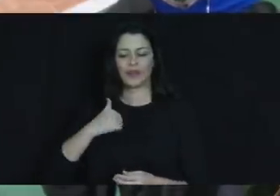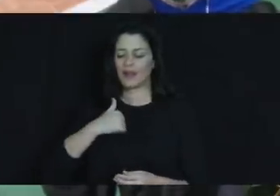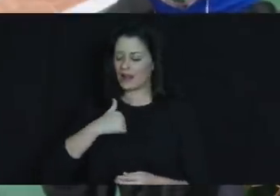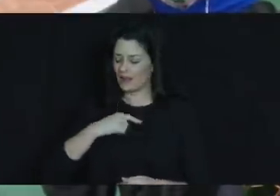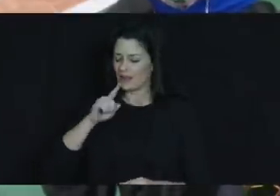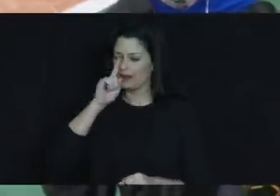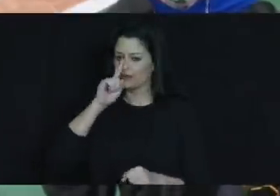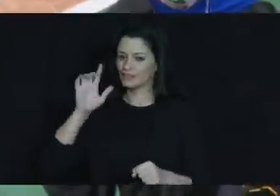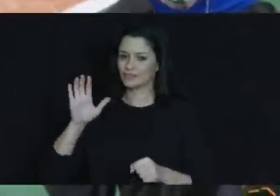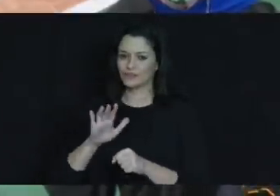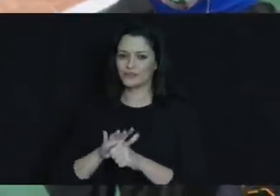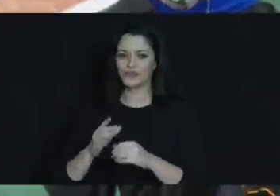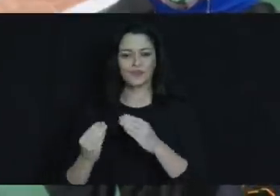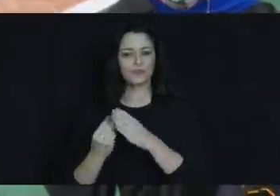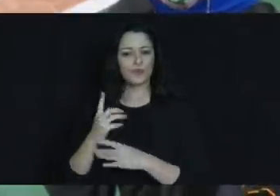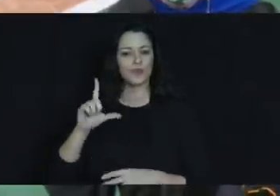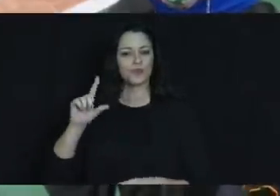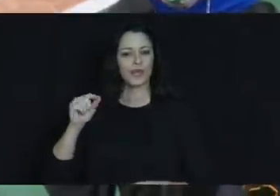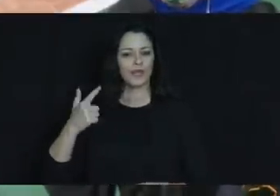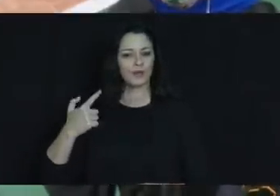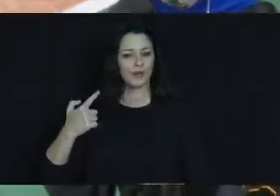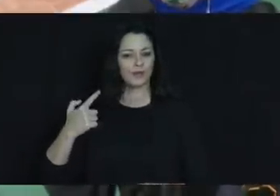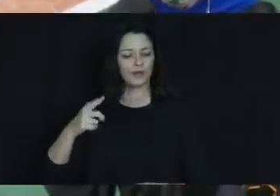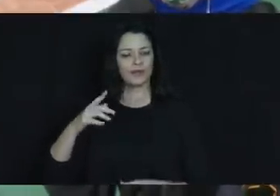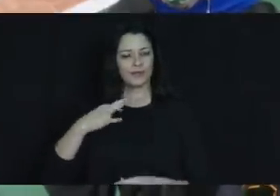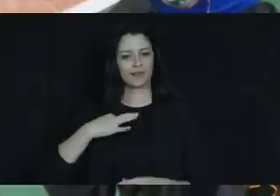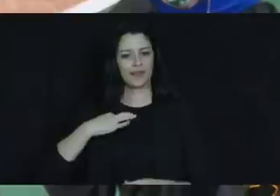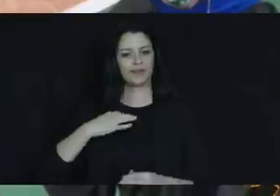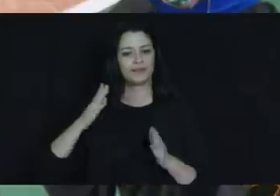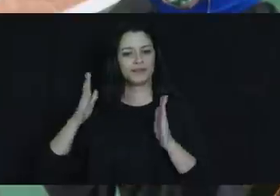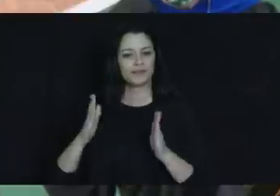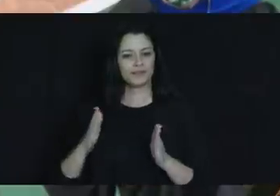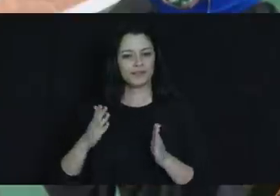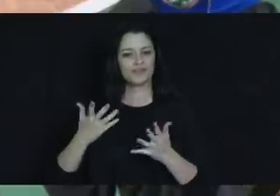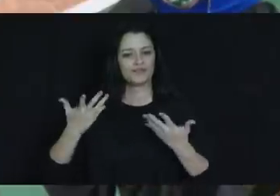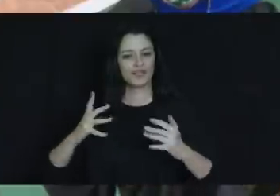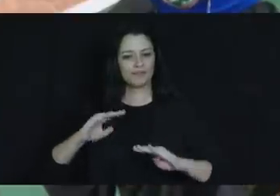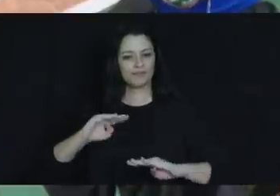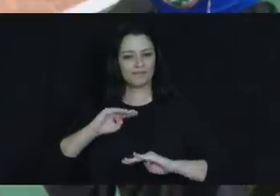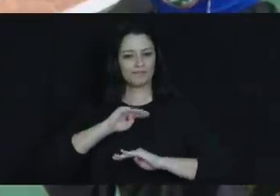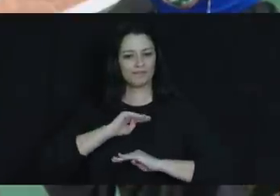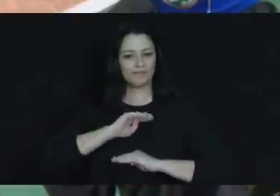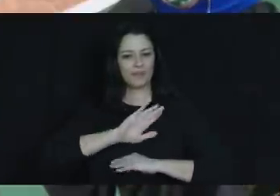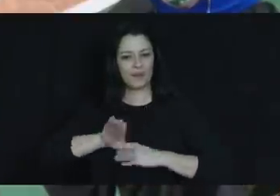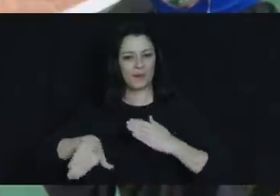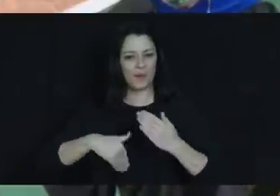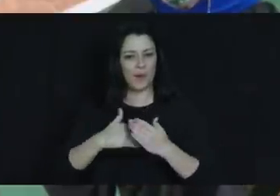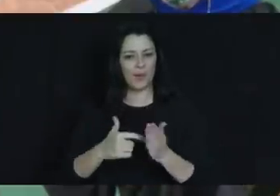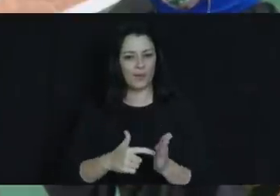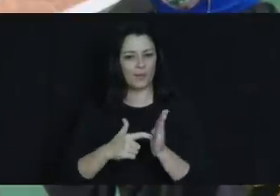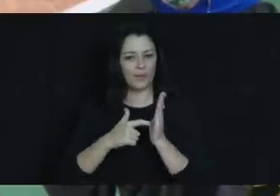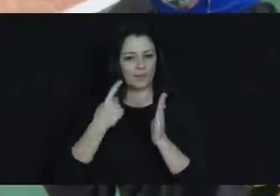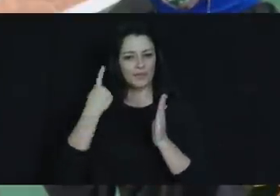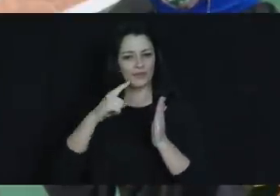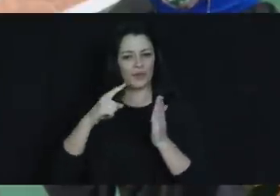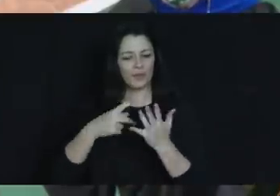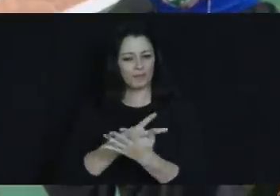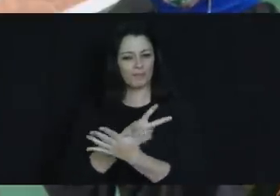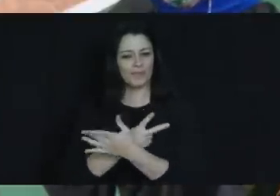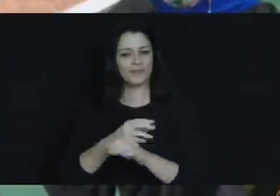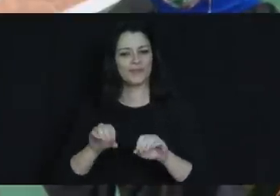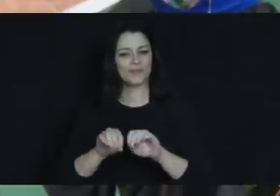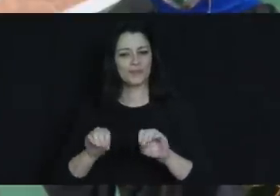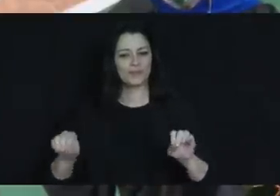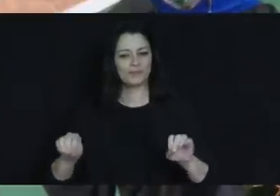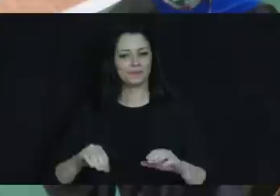certify that the spring 2021 candidates have completed all requirements for the master's